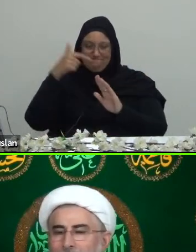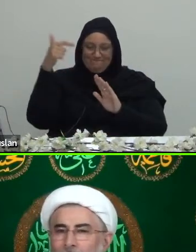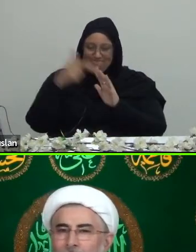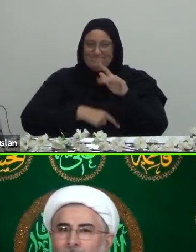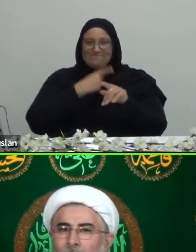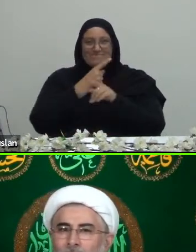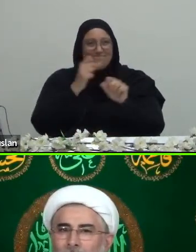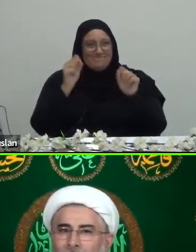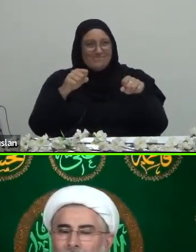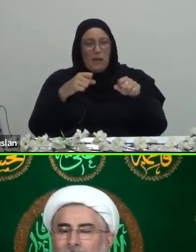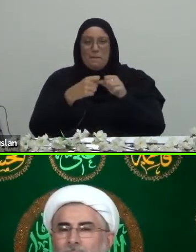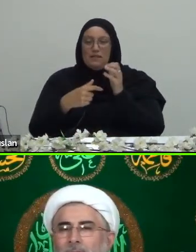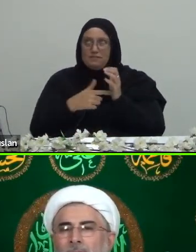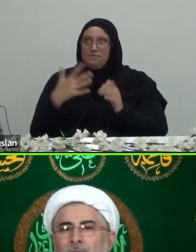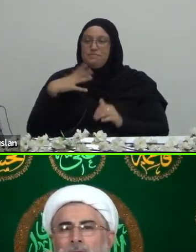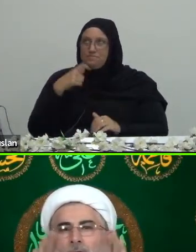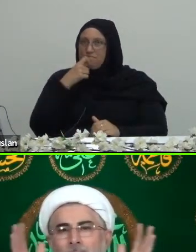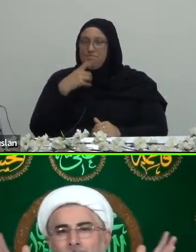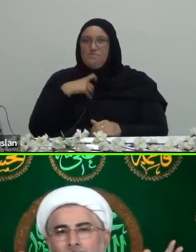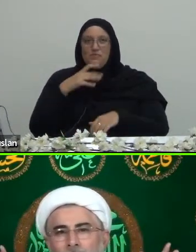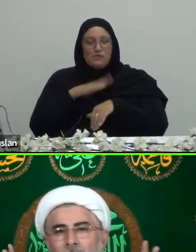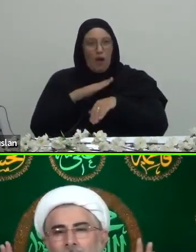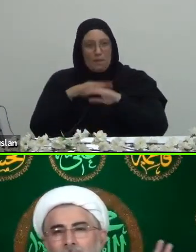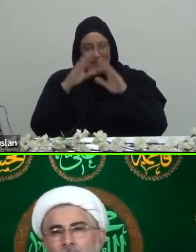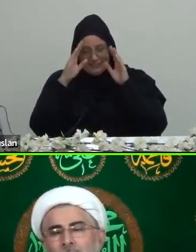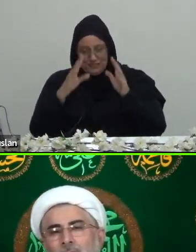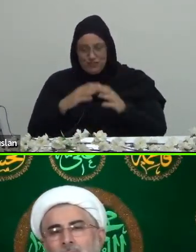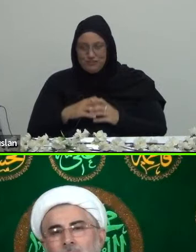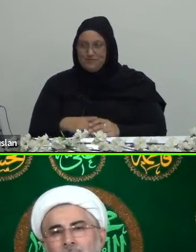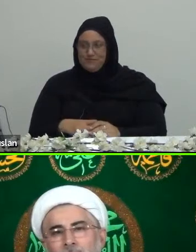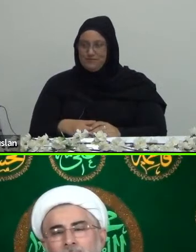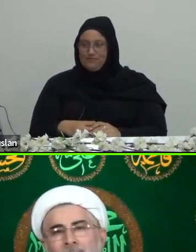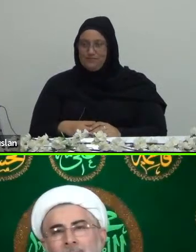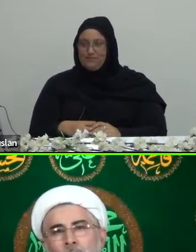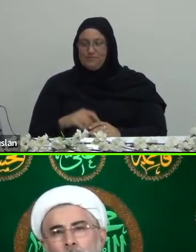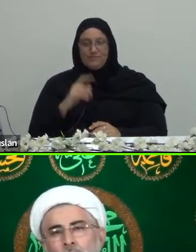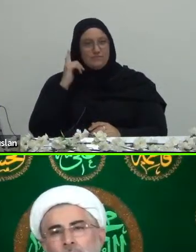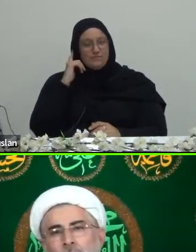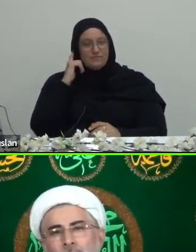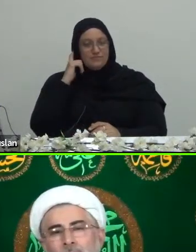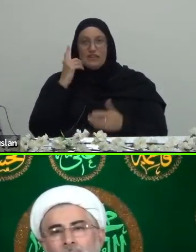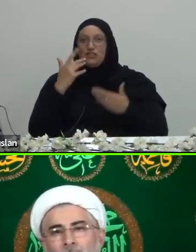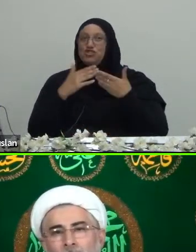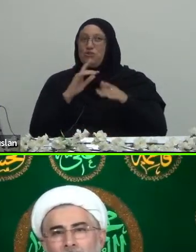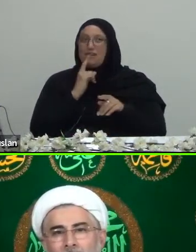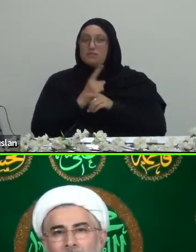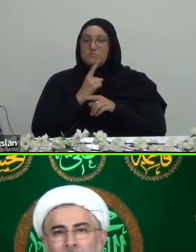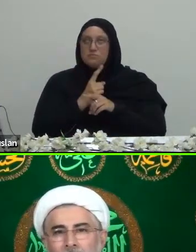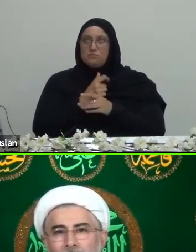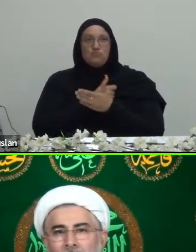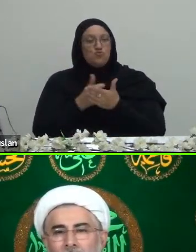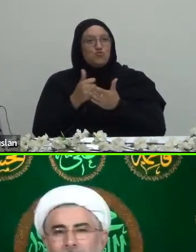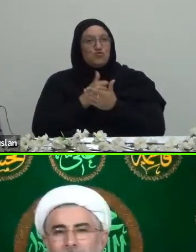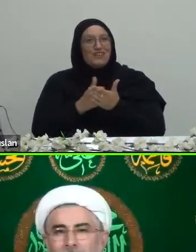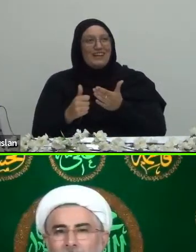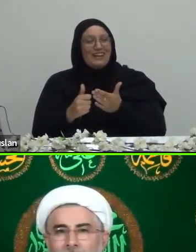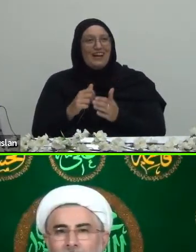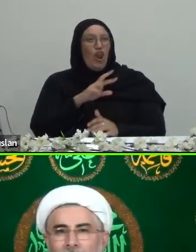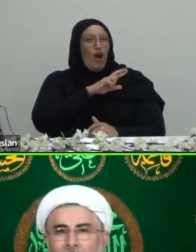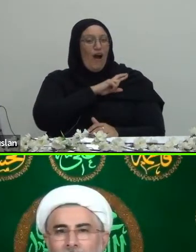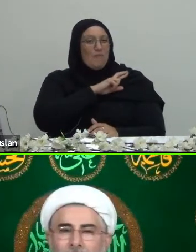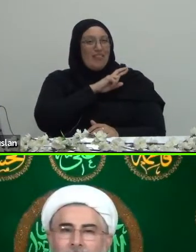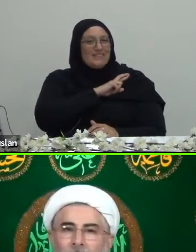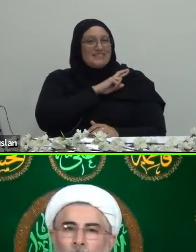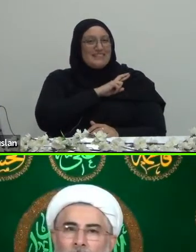requires a little bit of more time and attention. On a general term, usually the liabilities, if